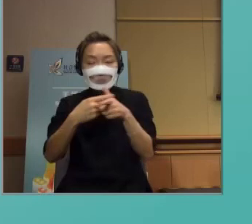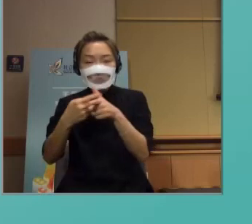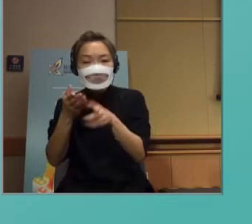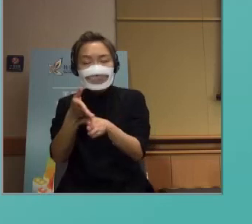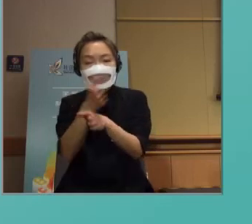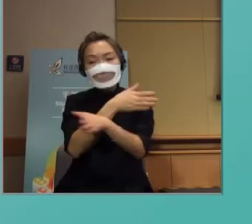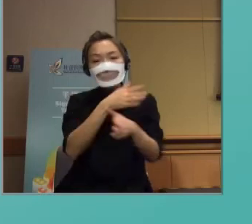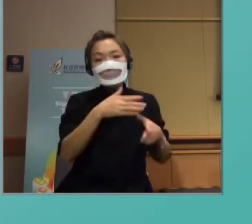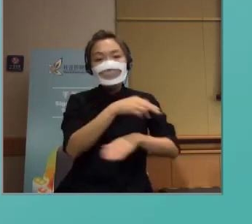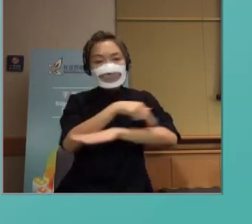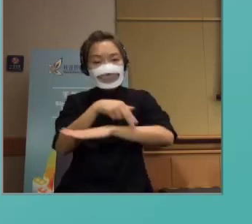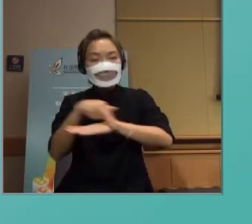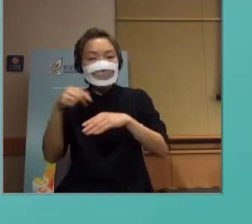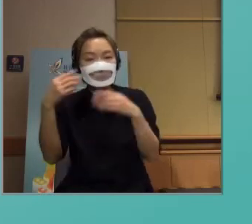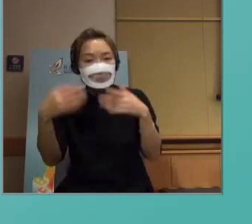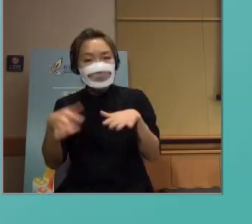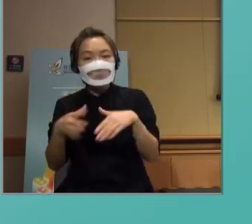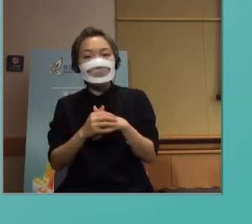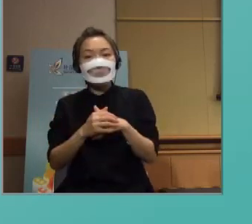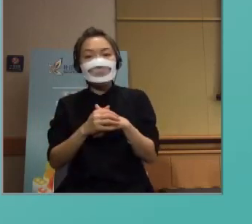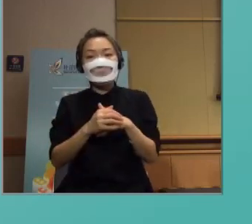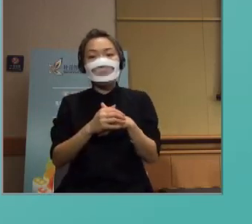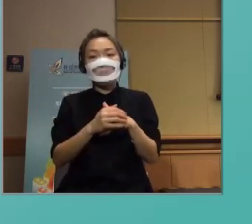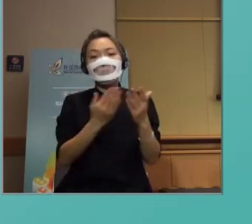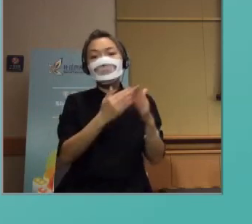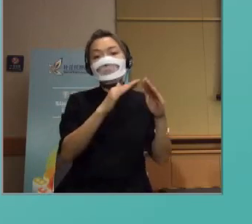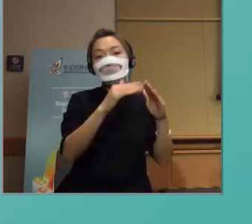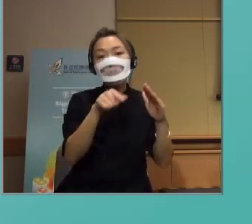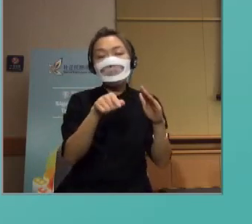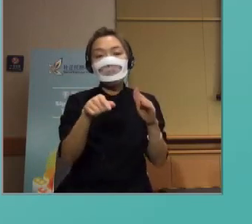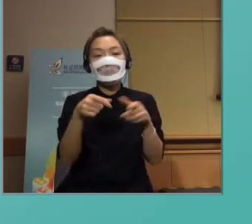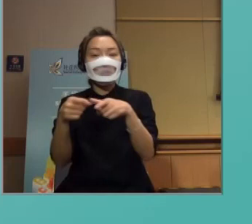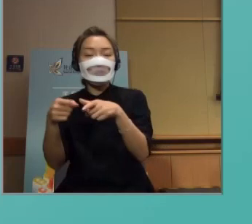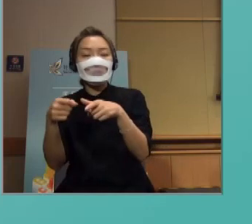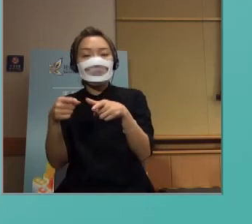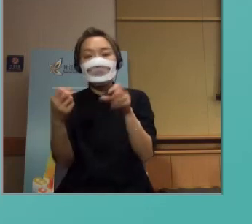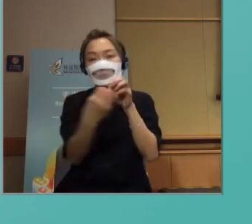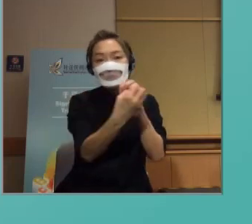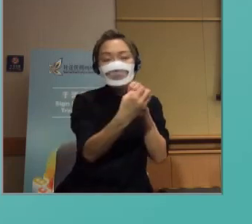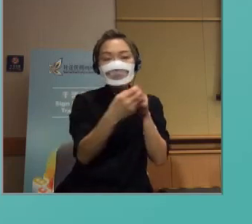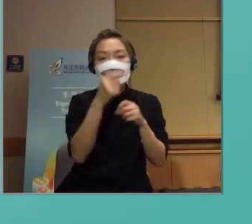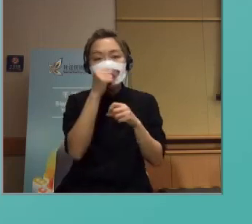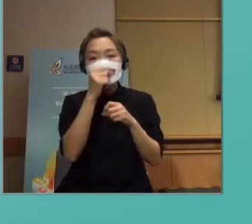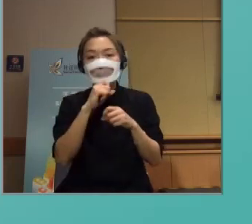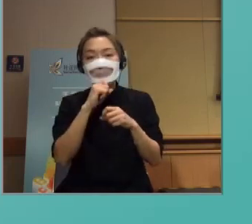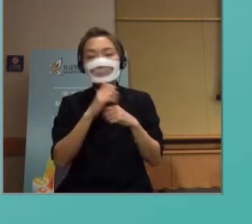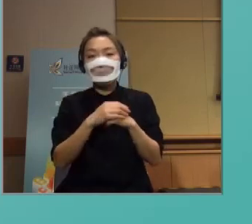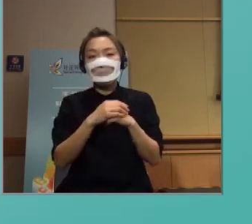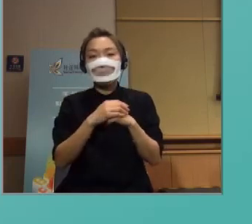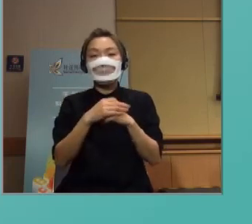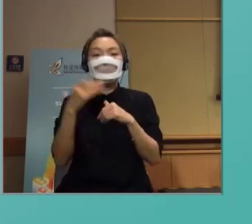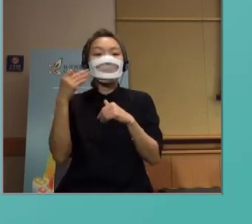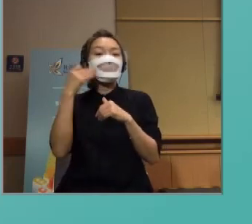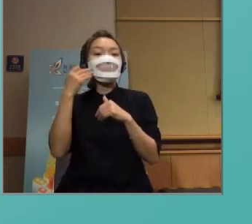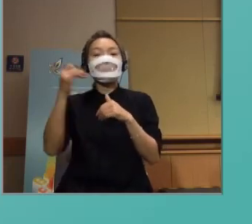And I'm so blessed that we have a number of speakers who have been able to contribute and participate. Although for